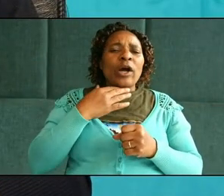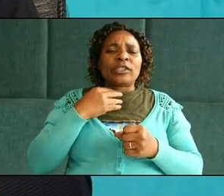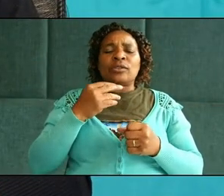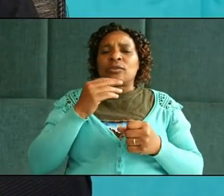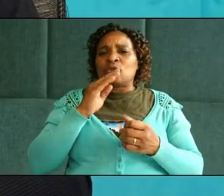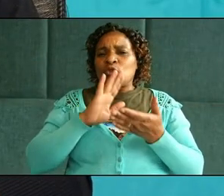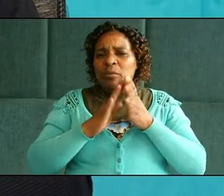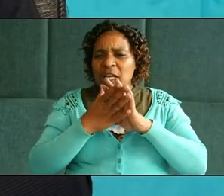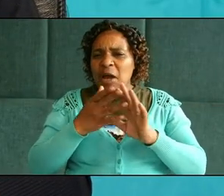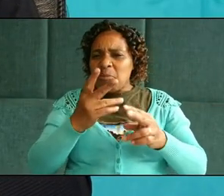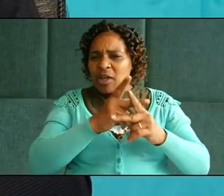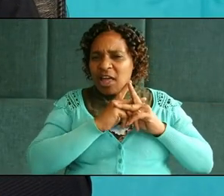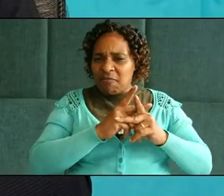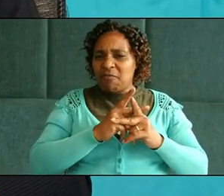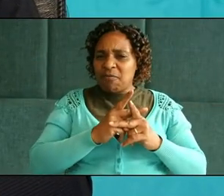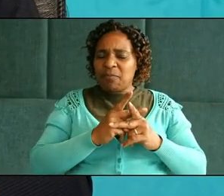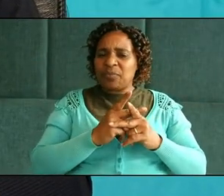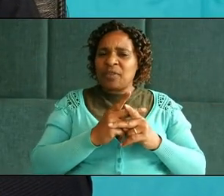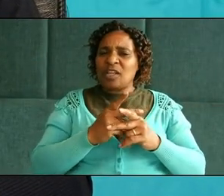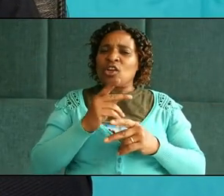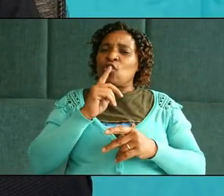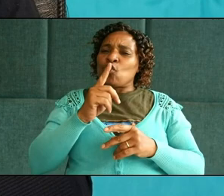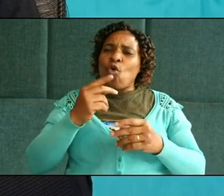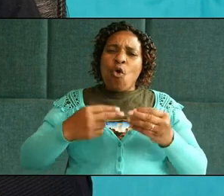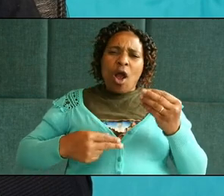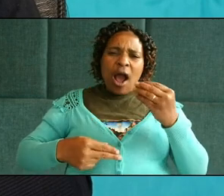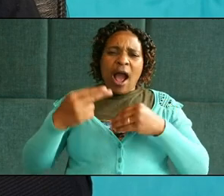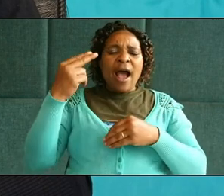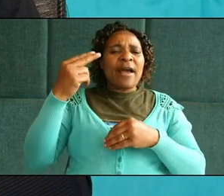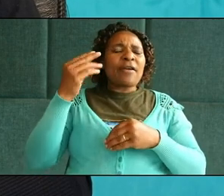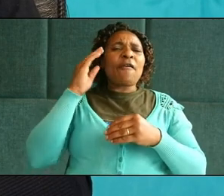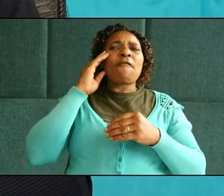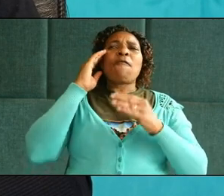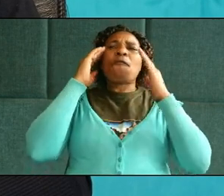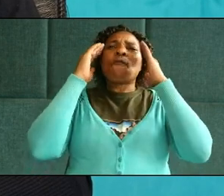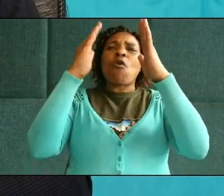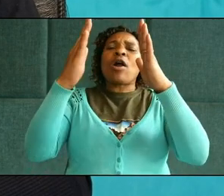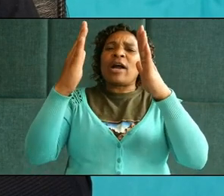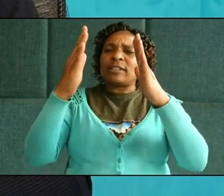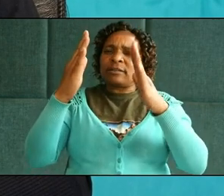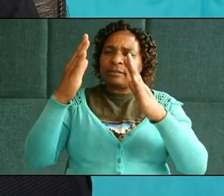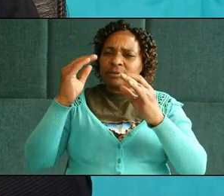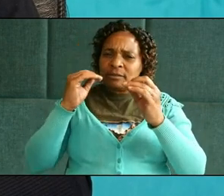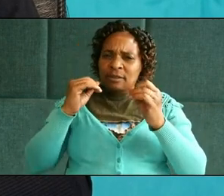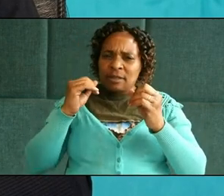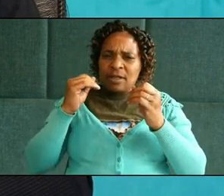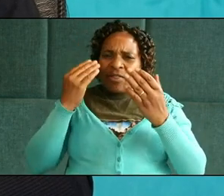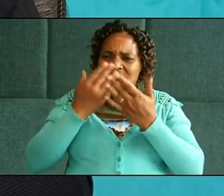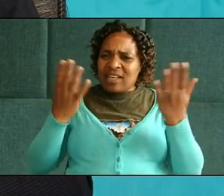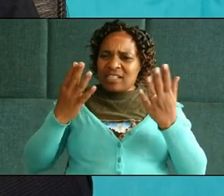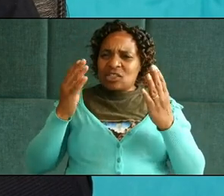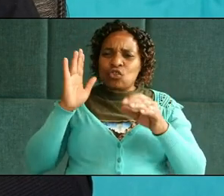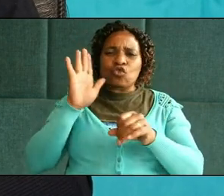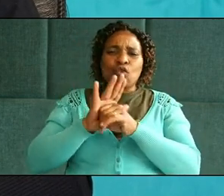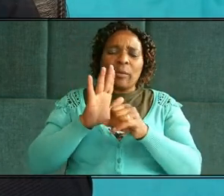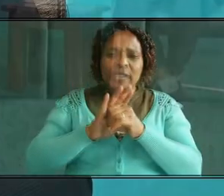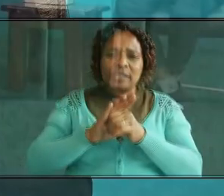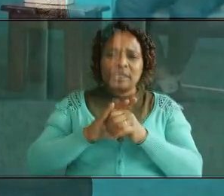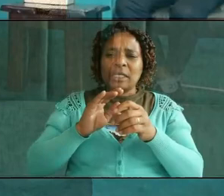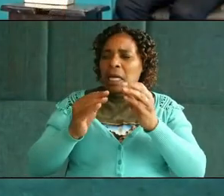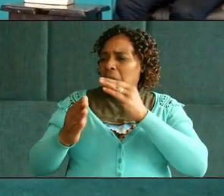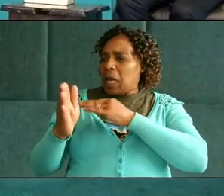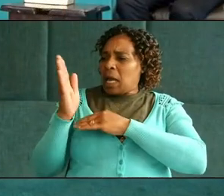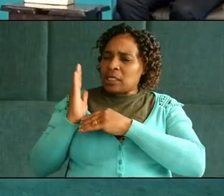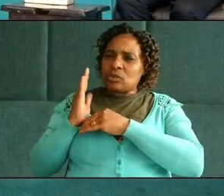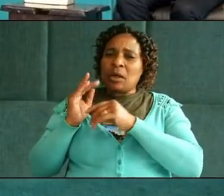careful. Like you'd put your guard so high up that you're focused on the guard so much that you forget the thieves.